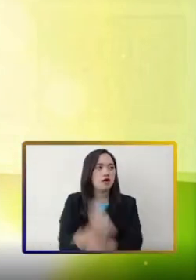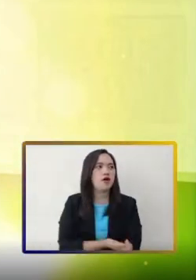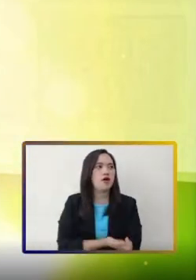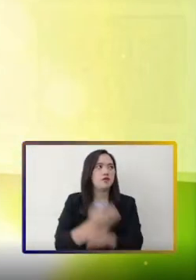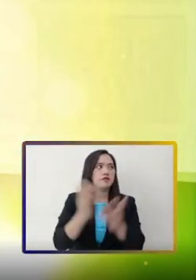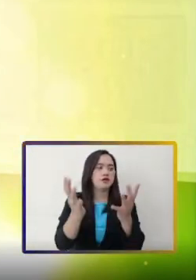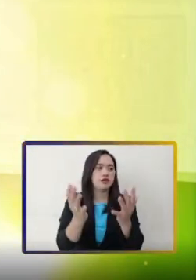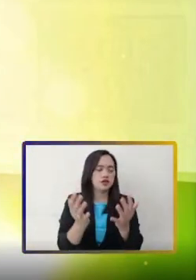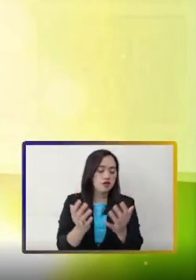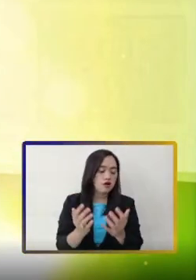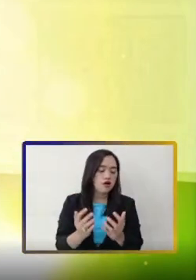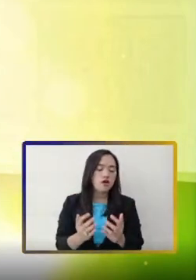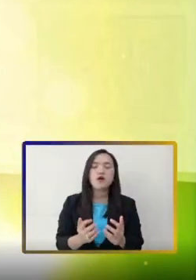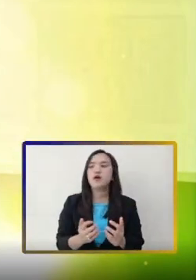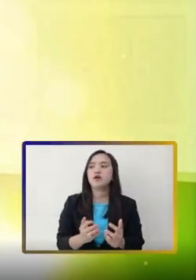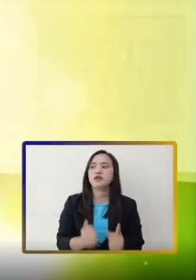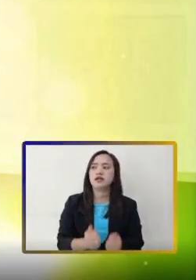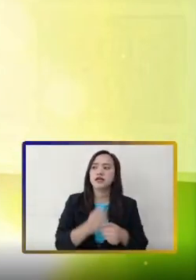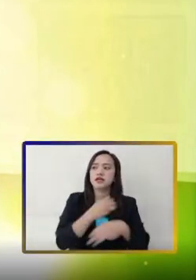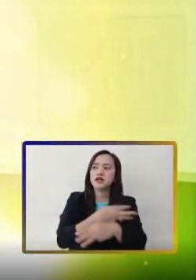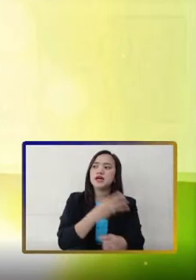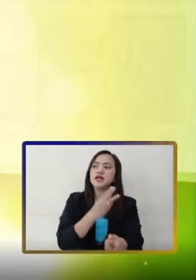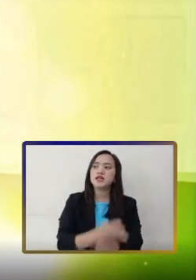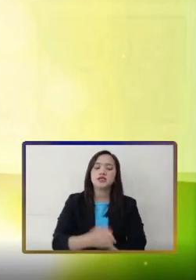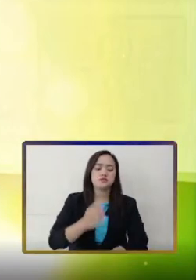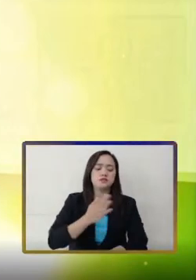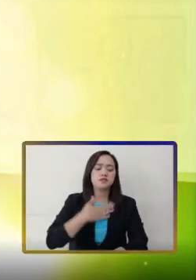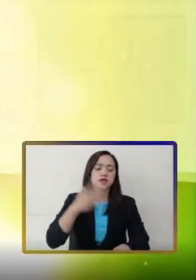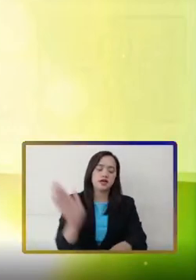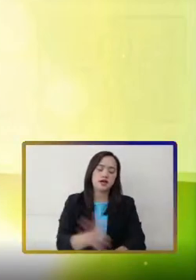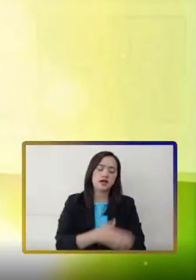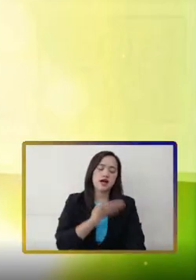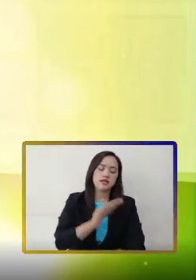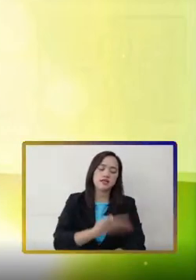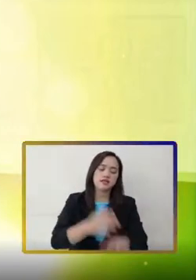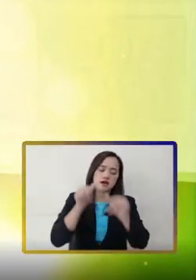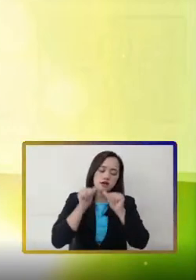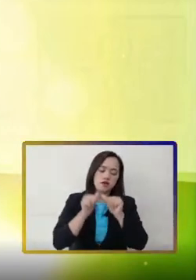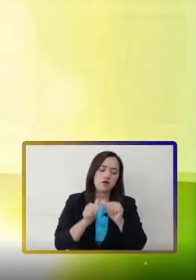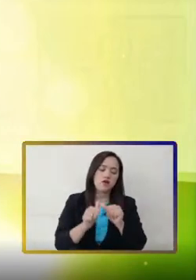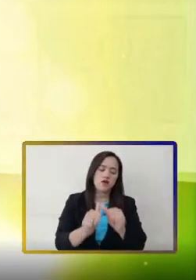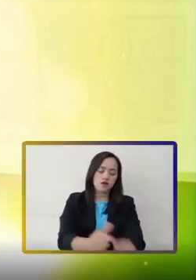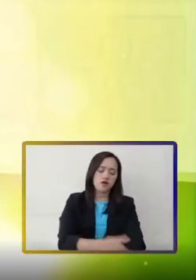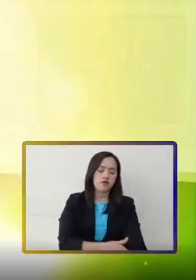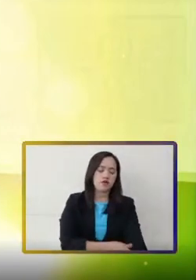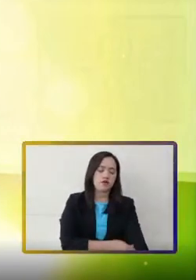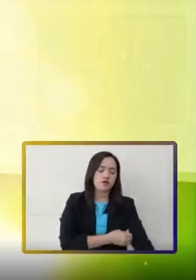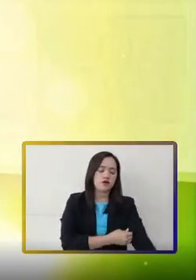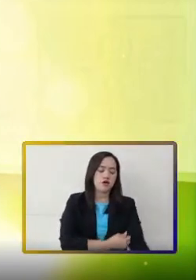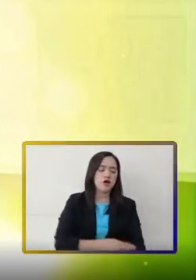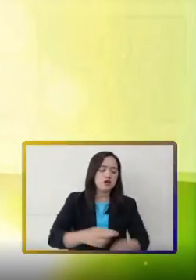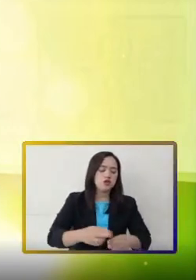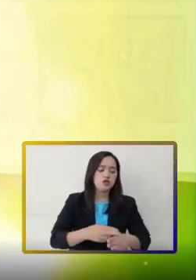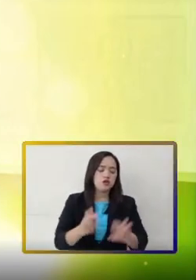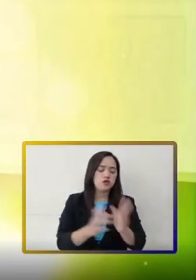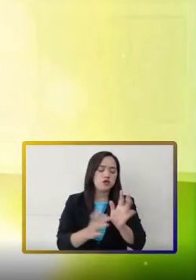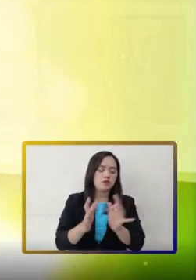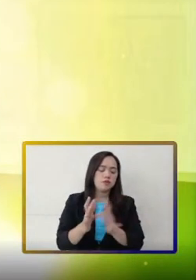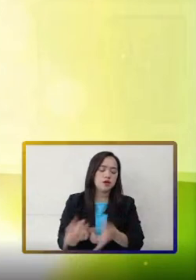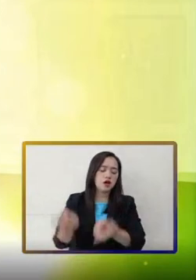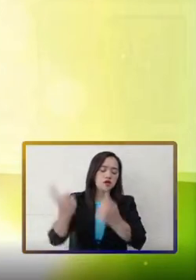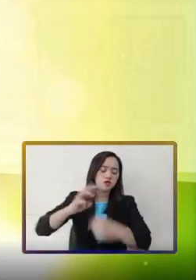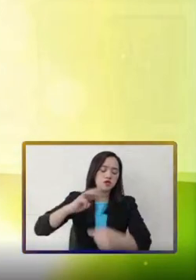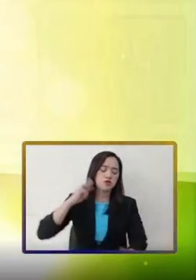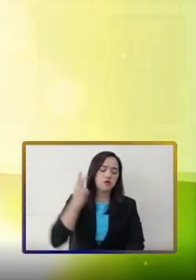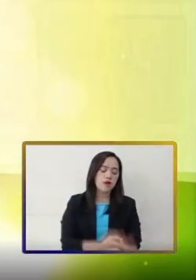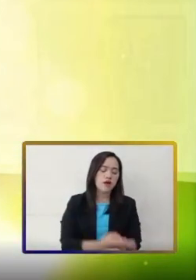my every longing, keeps me singing as I go. Last stanza. Soon is coming